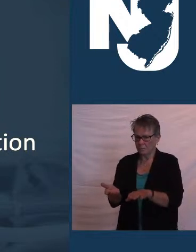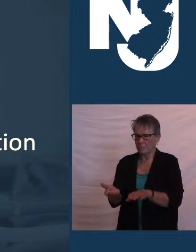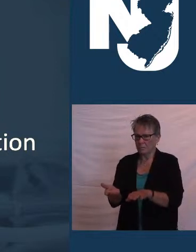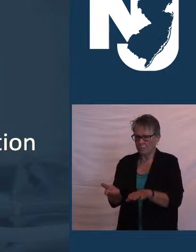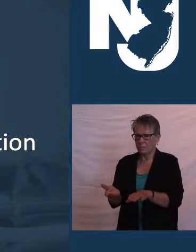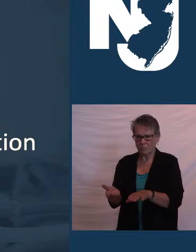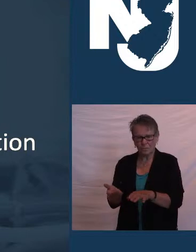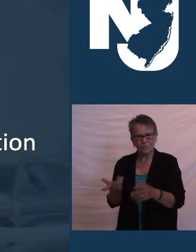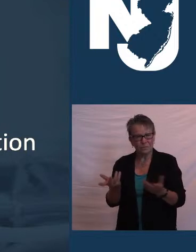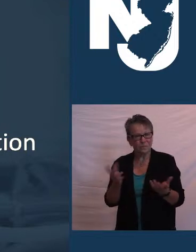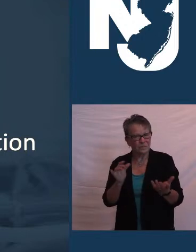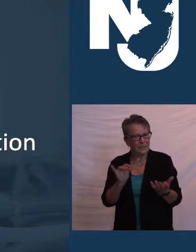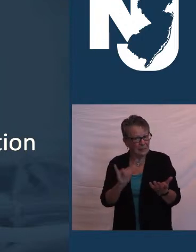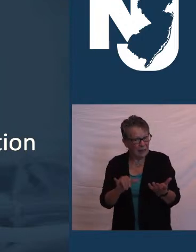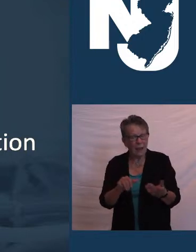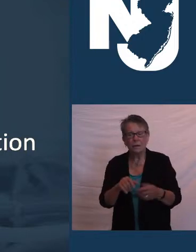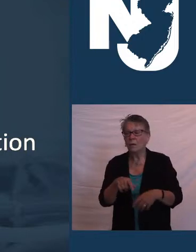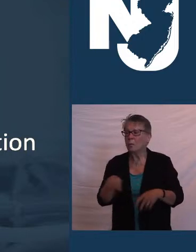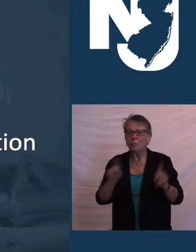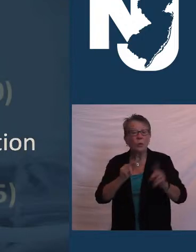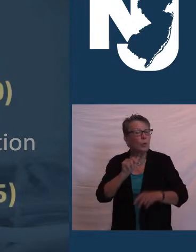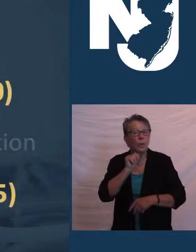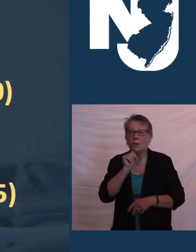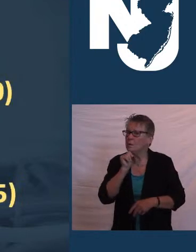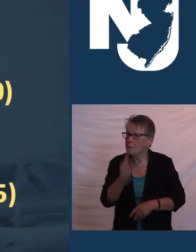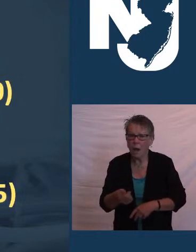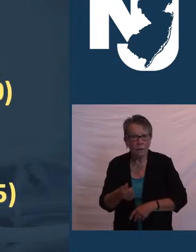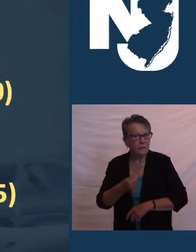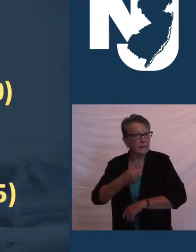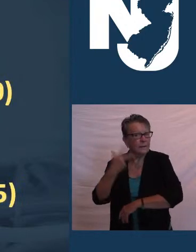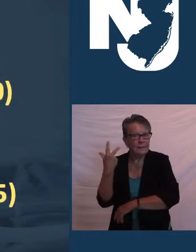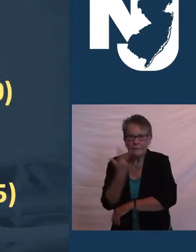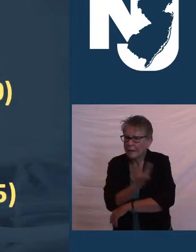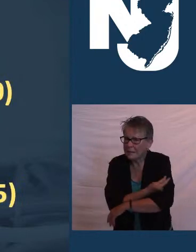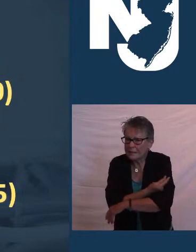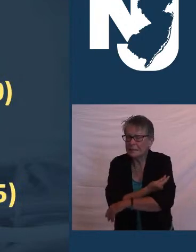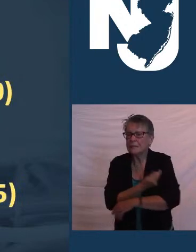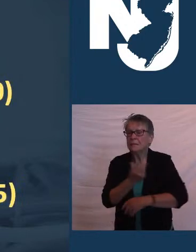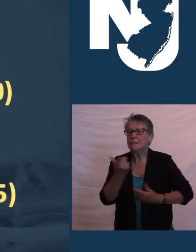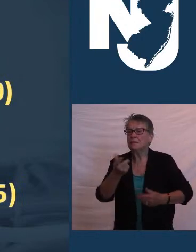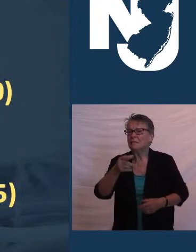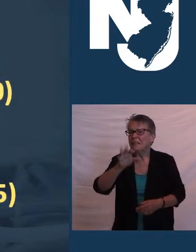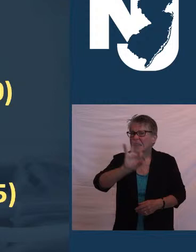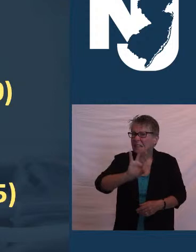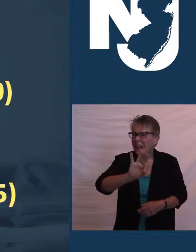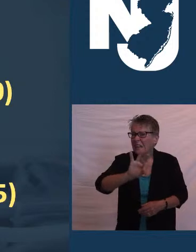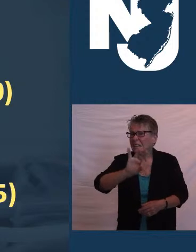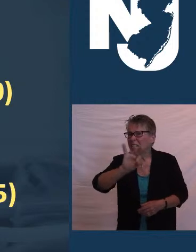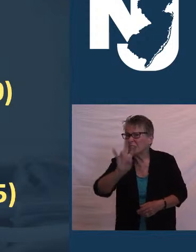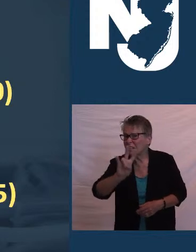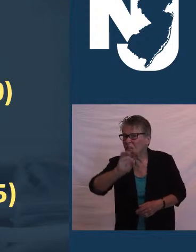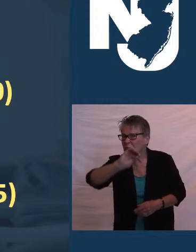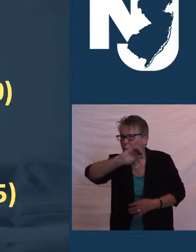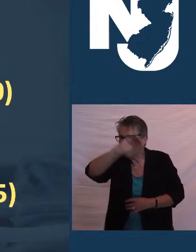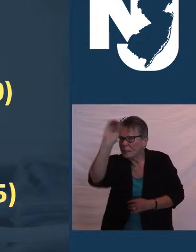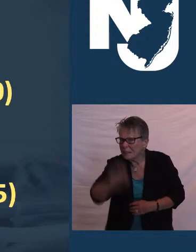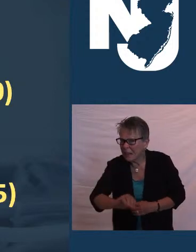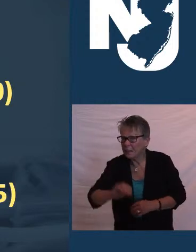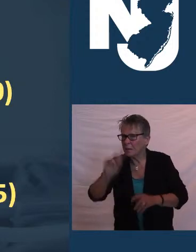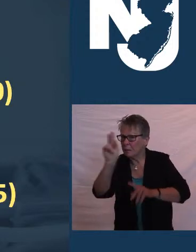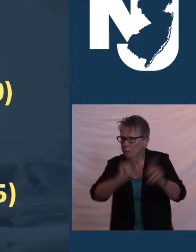past 9 months. Here are the preliminary numbers for the week of September 7th through 12th, and the story is the